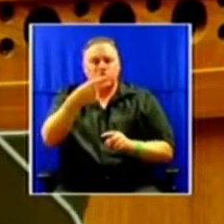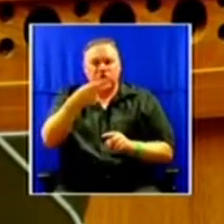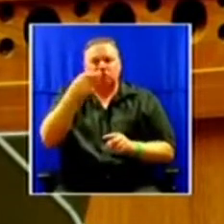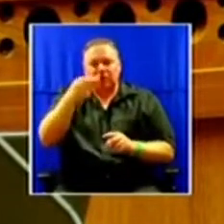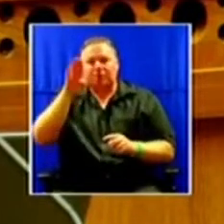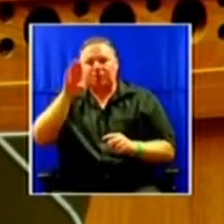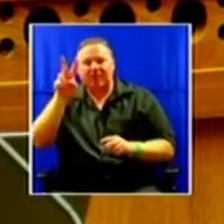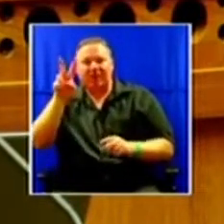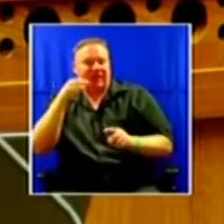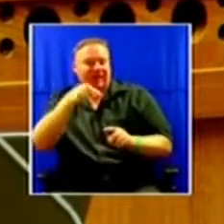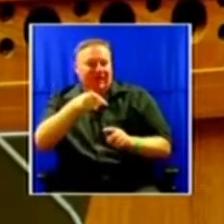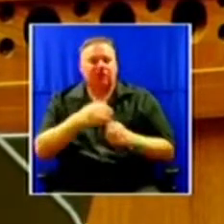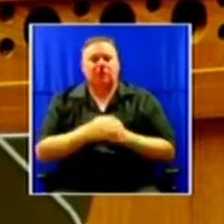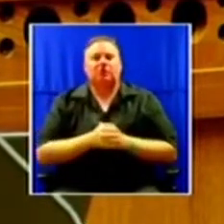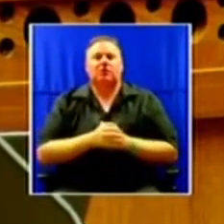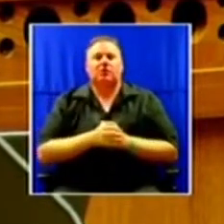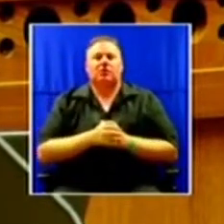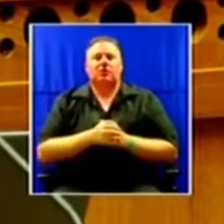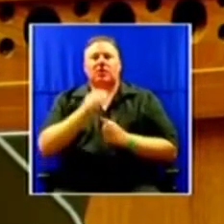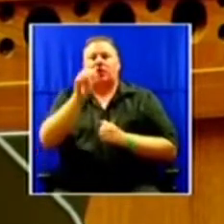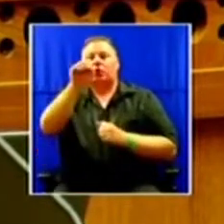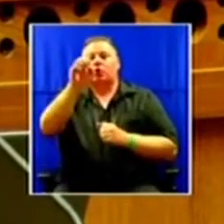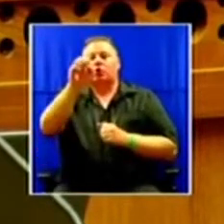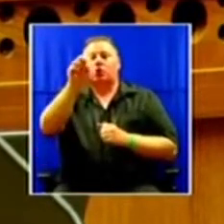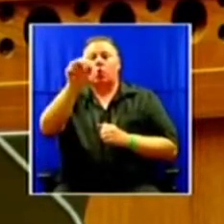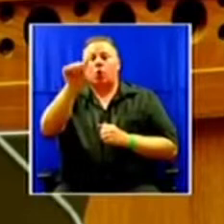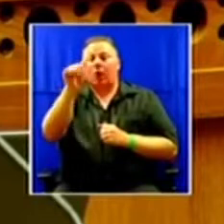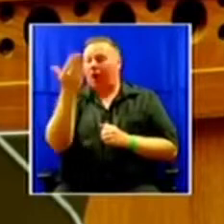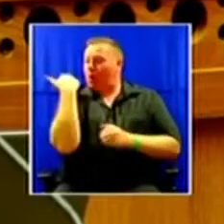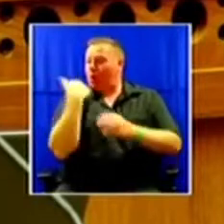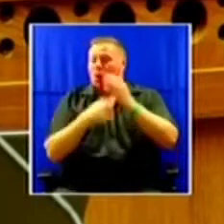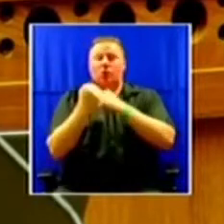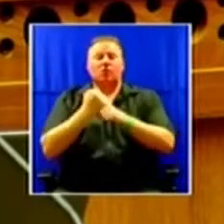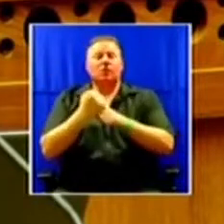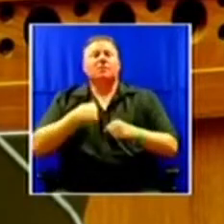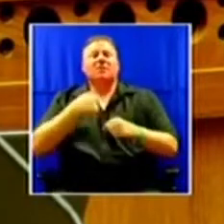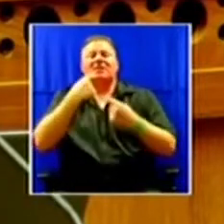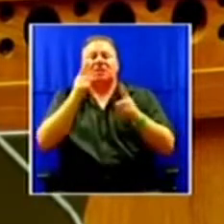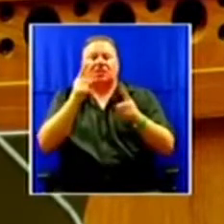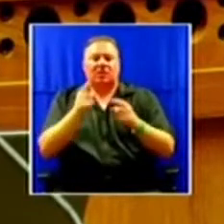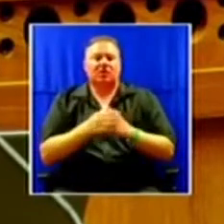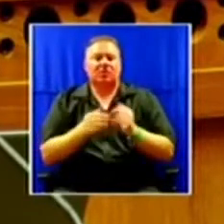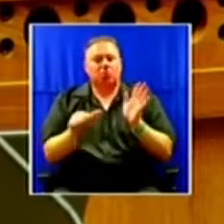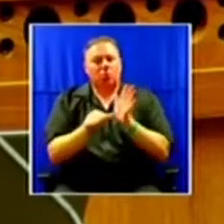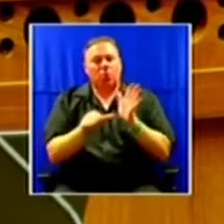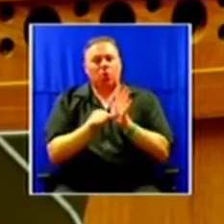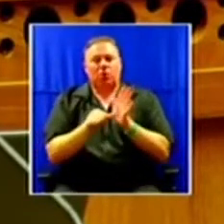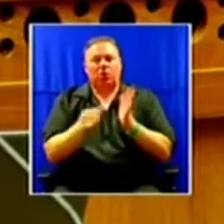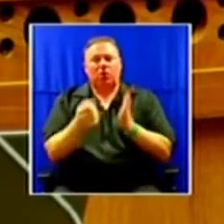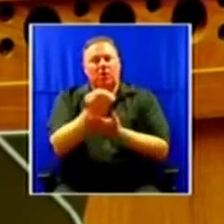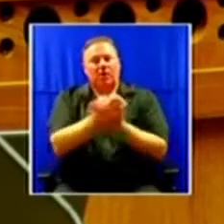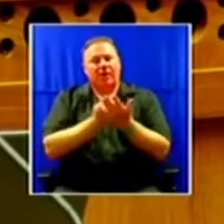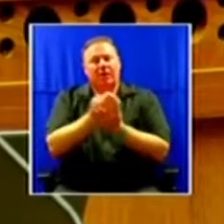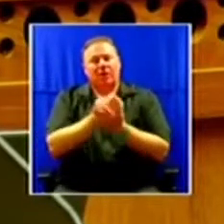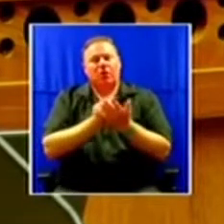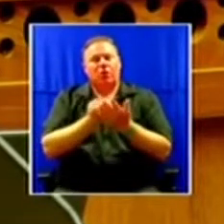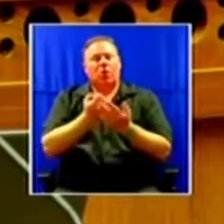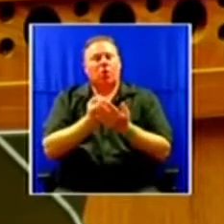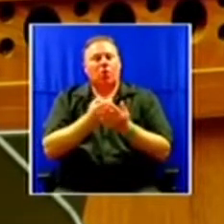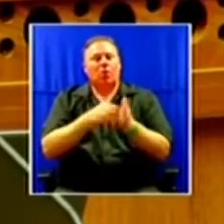State of the Nation address last year, I said that we would prioritize the economic empowerment of